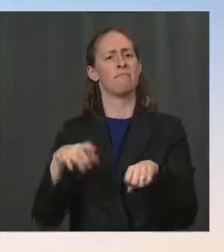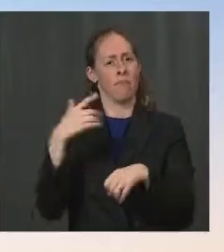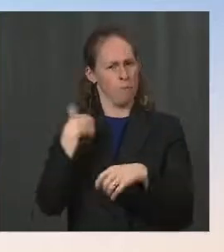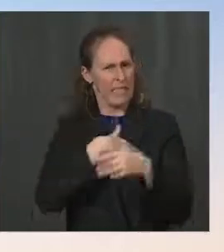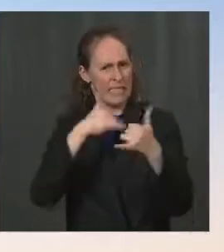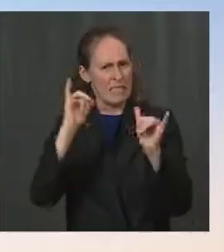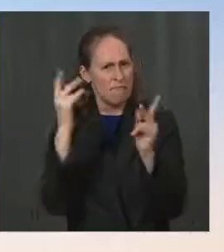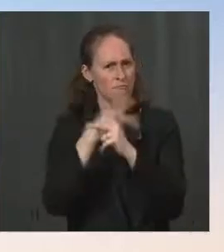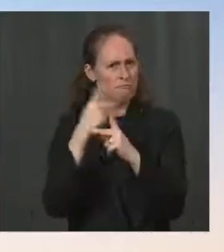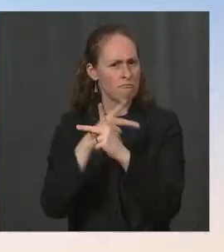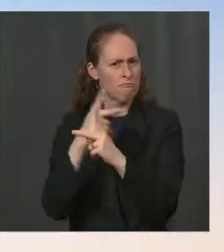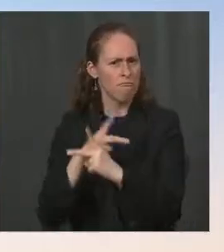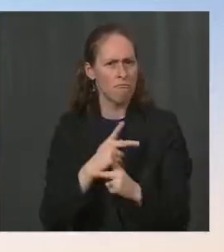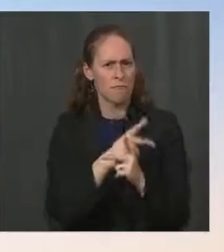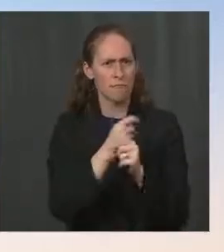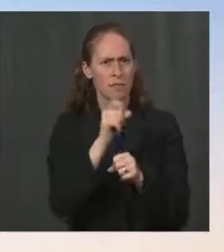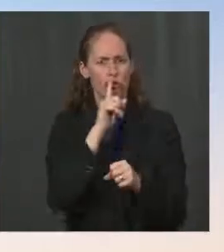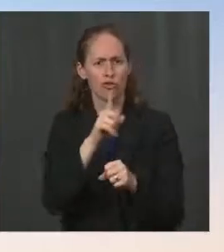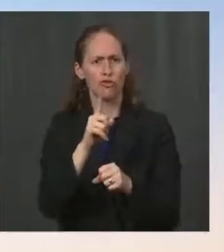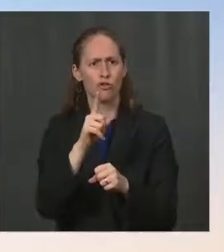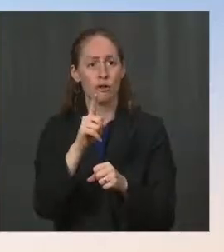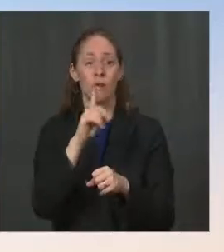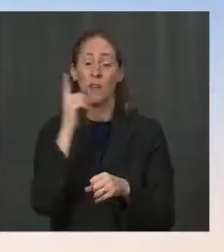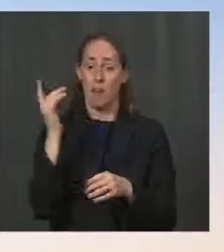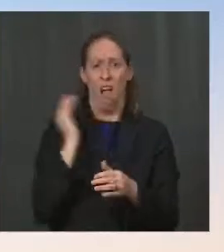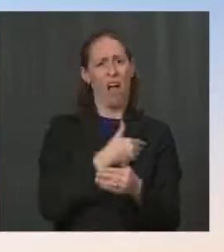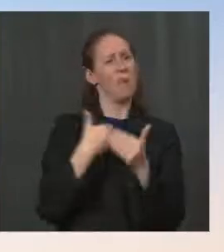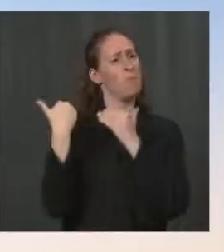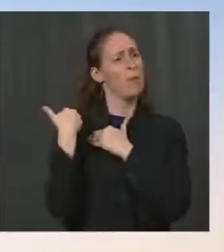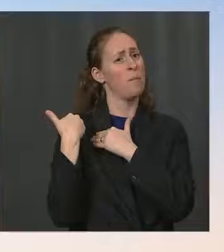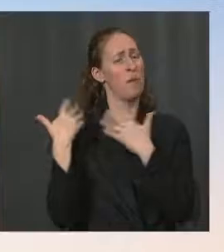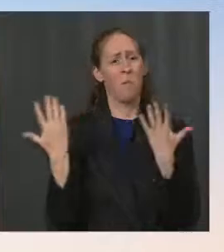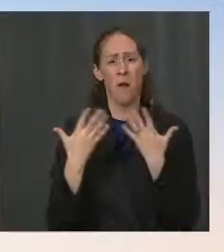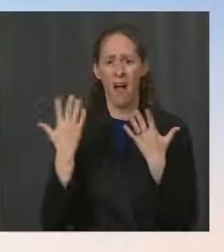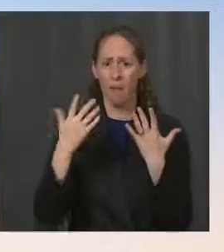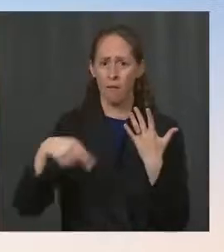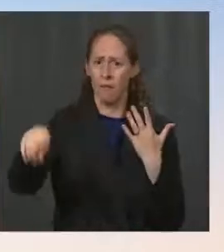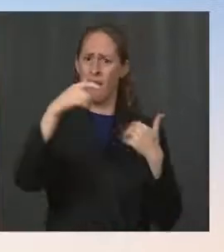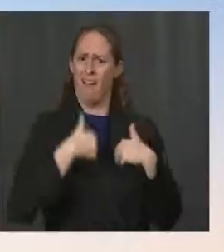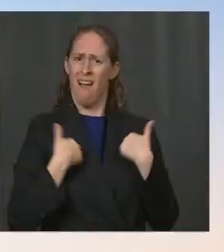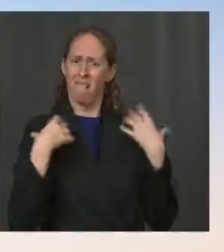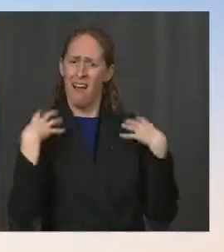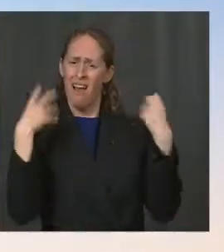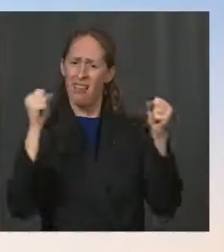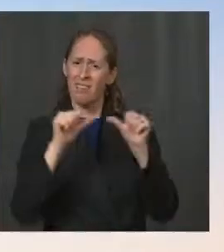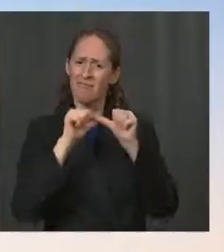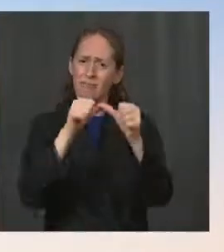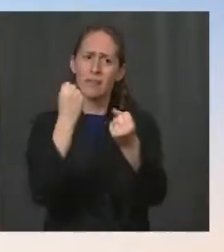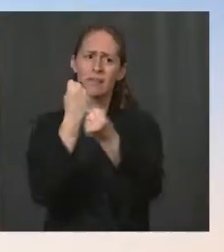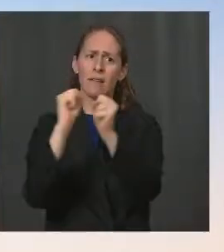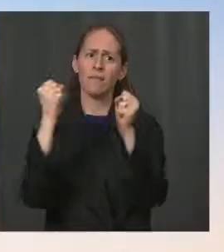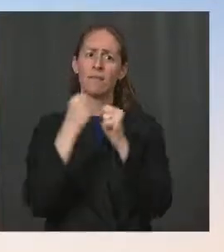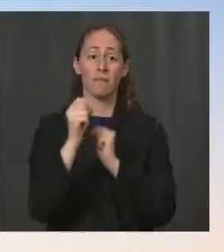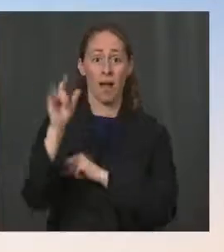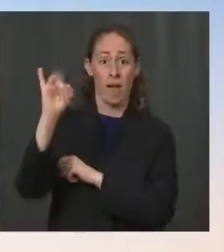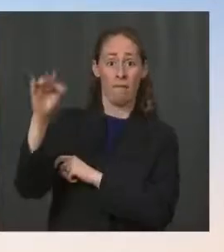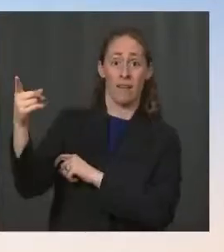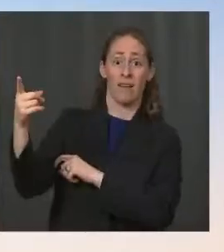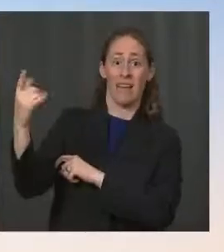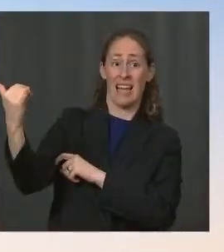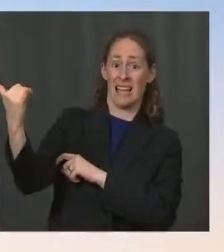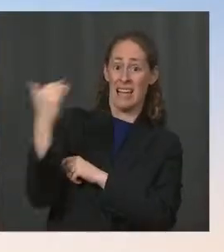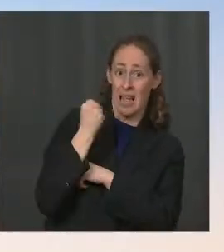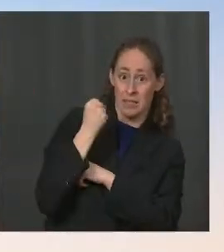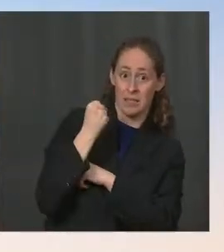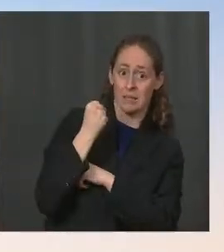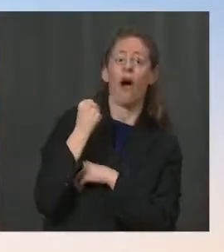our objective is to save more lives, protect more people, and as soon as this data, the science made clear that boosters would help do that, we wanted to put that